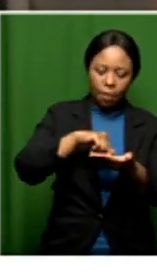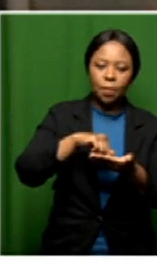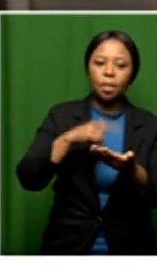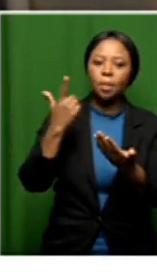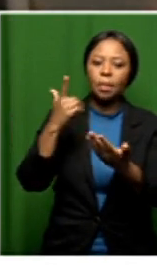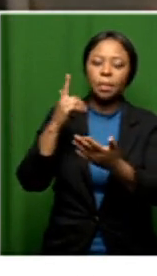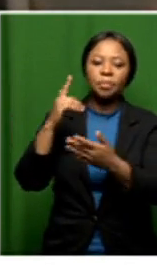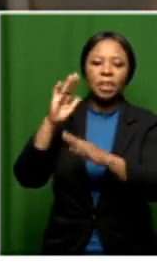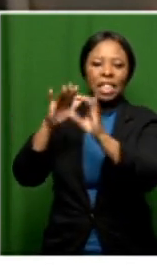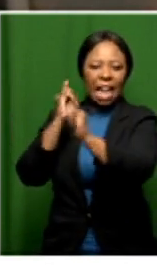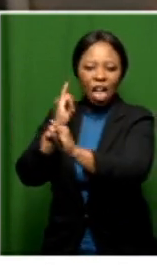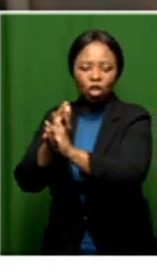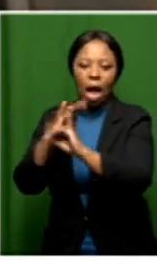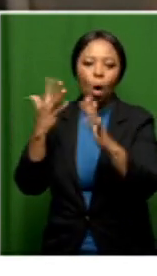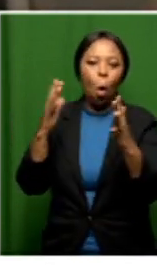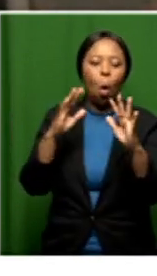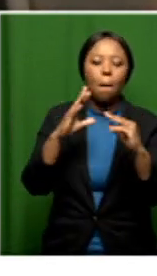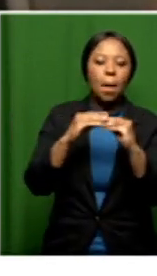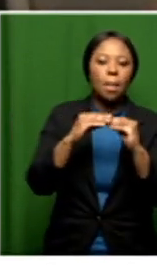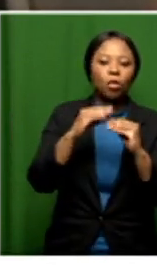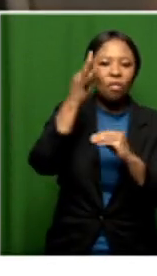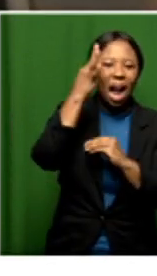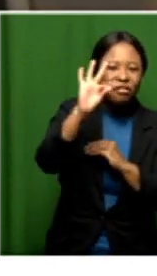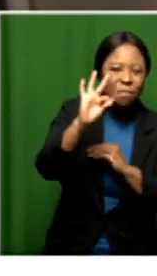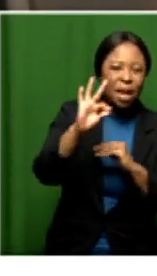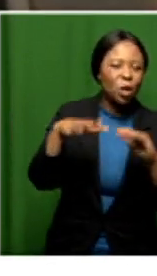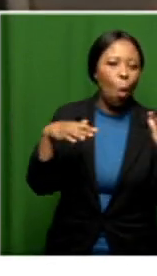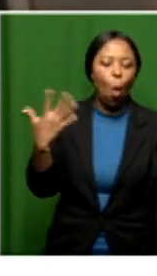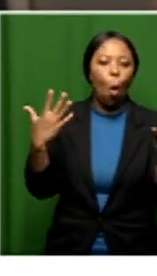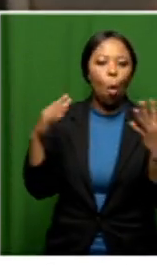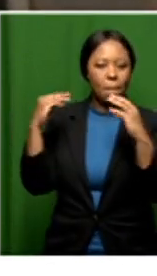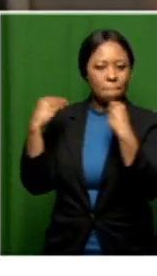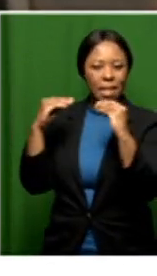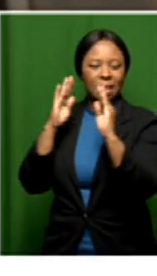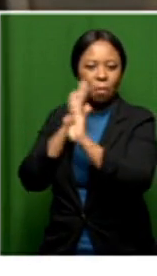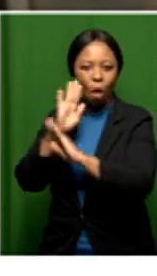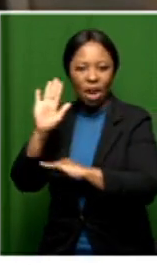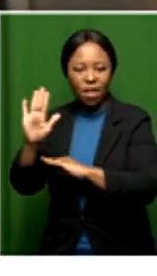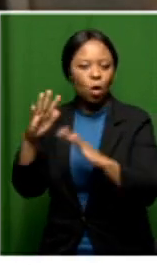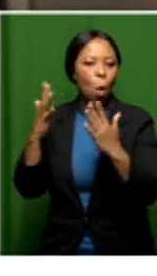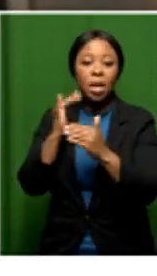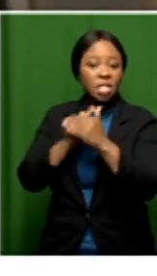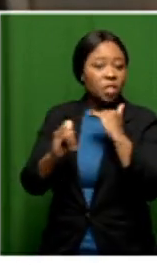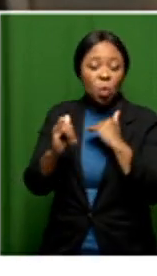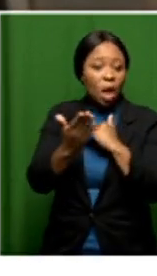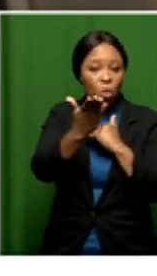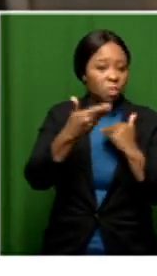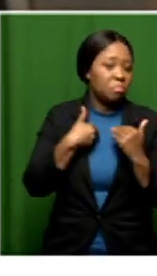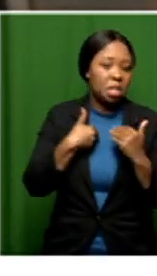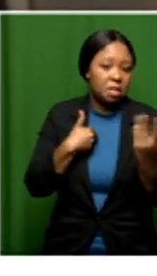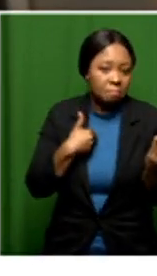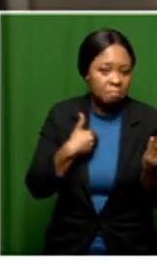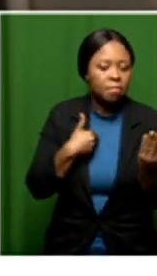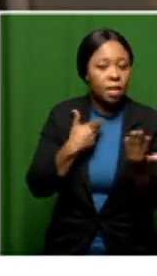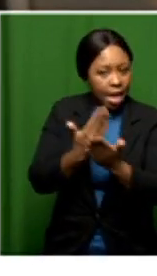be members of government, whether it be corporates, and whether it be individuals like you and I who are able